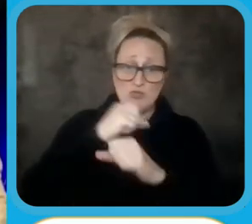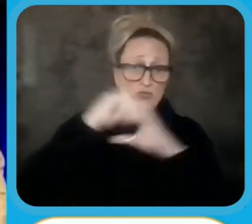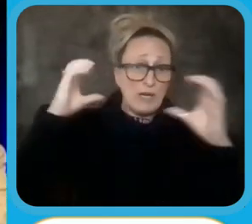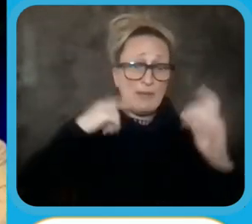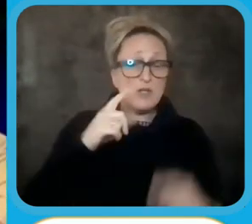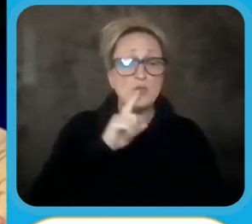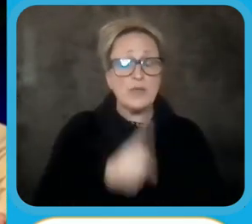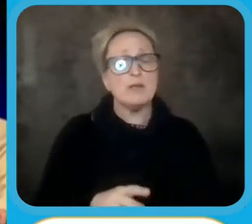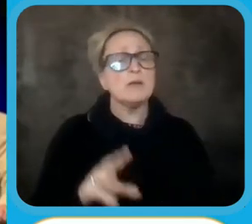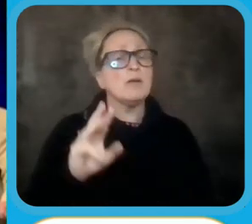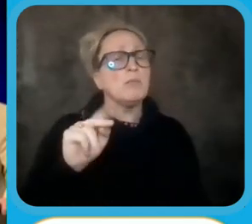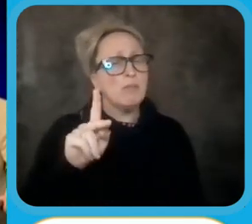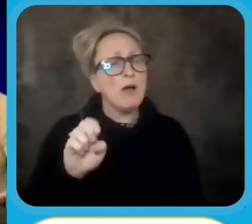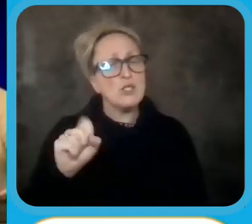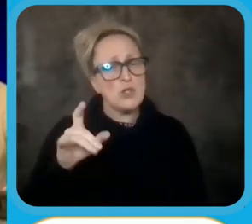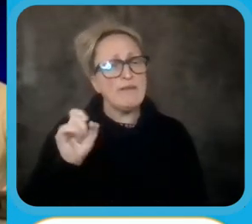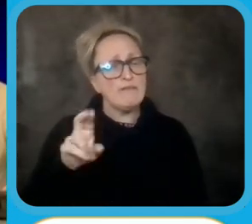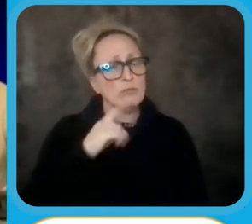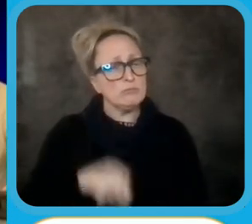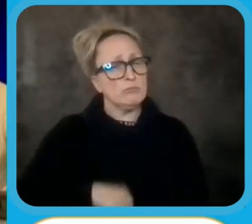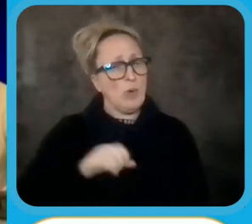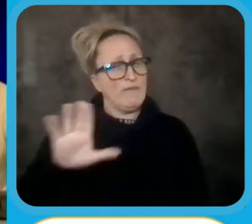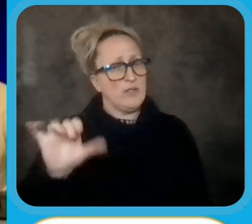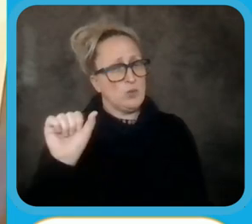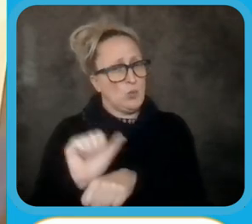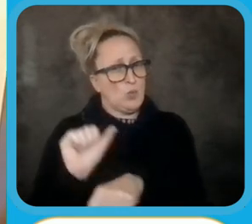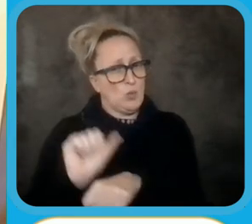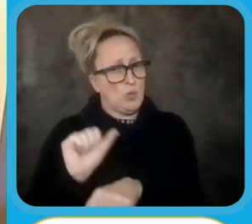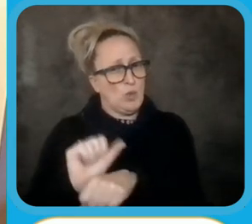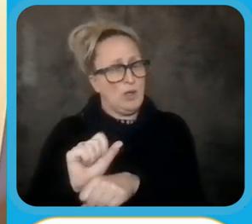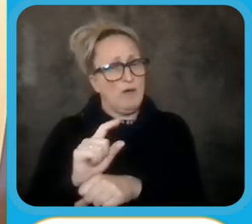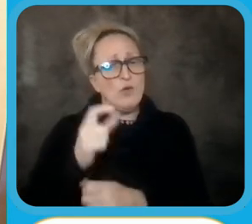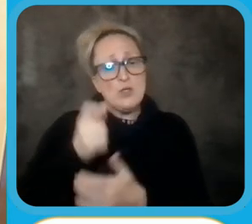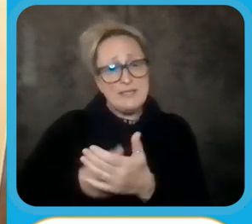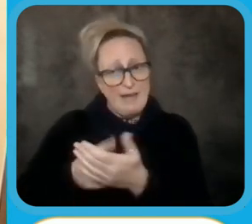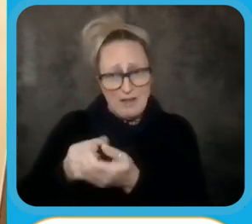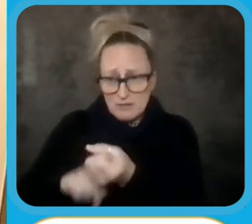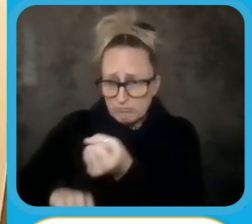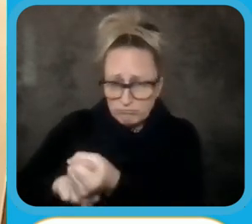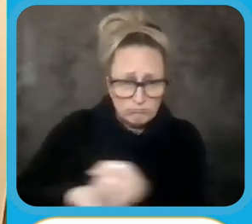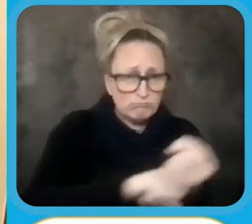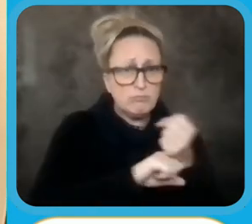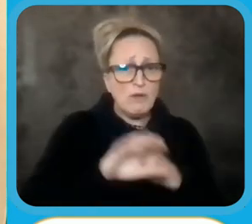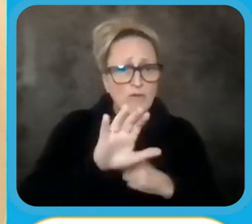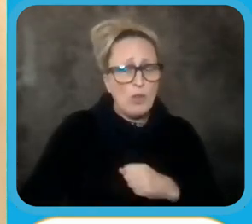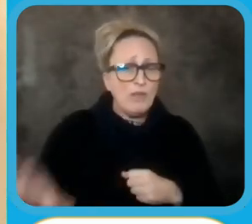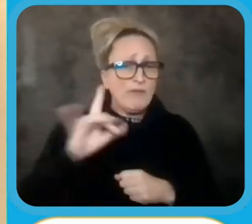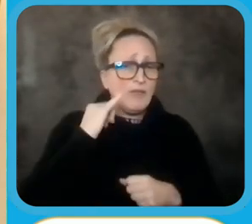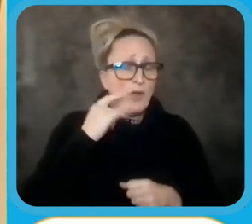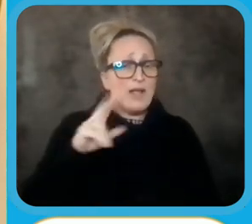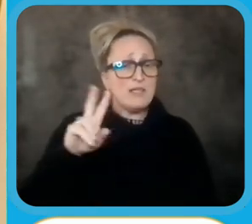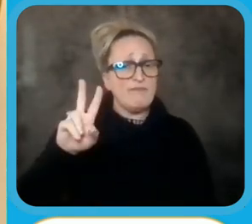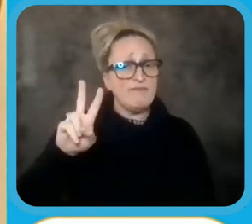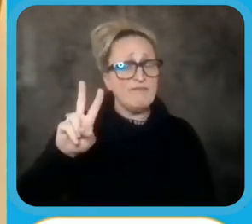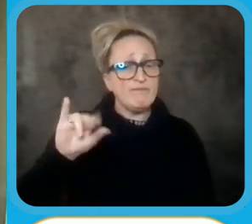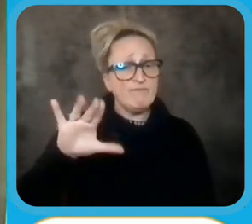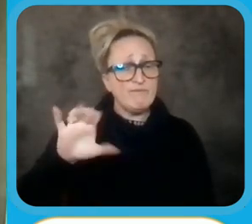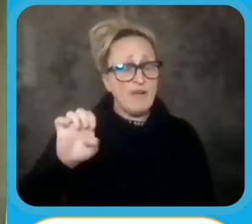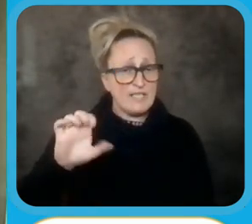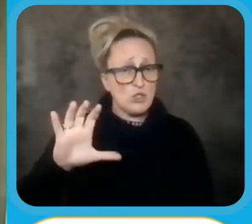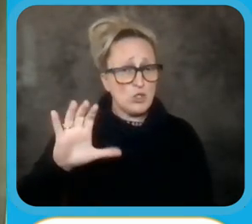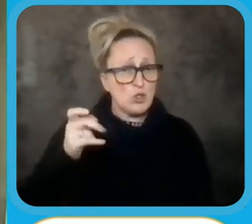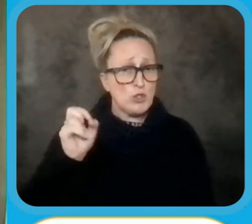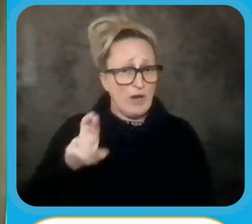Mike Schaefer is proud of his work on behalf of taxpayers across California as vice chair of the State Board